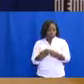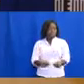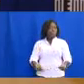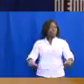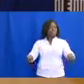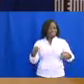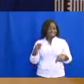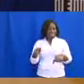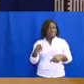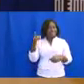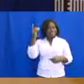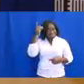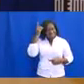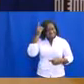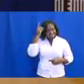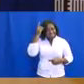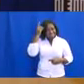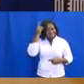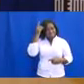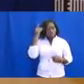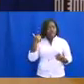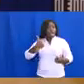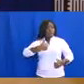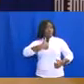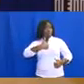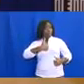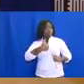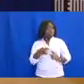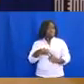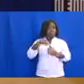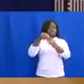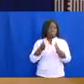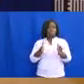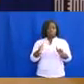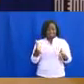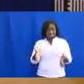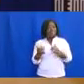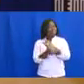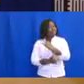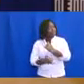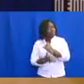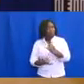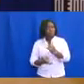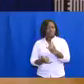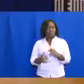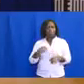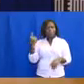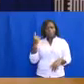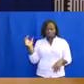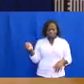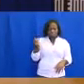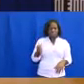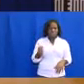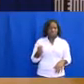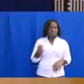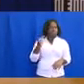of this pandemic. We have our own unique situation in the country, country, and we have always taken that into